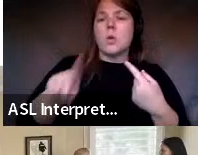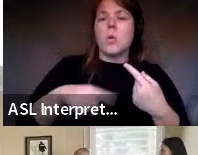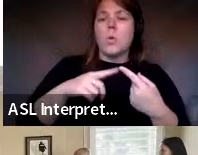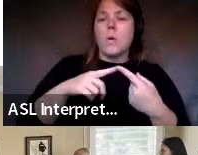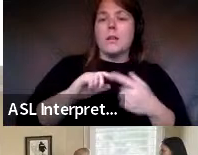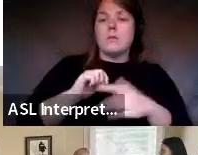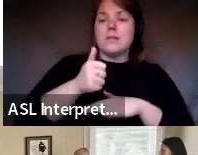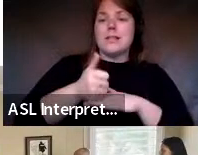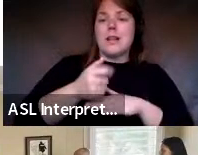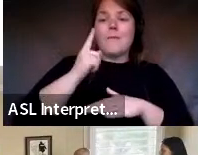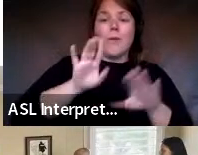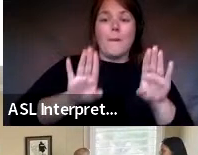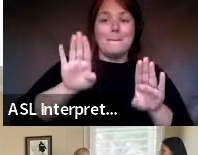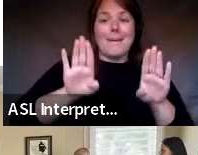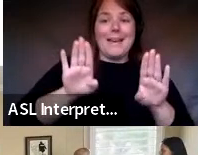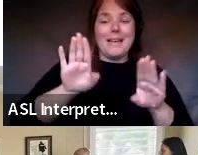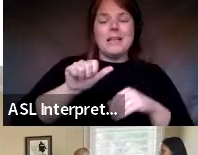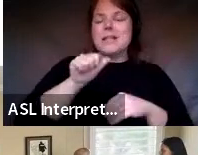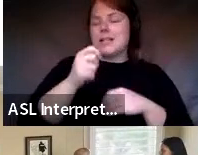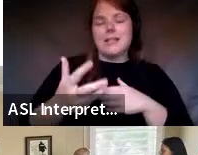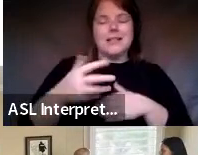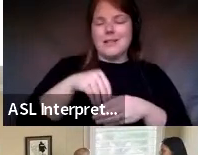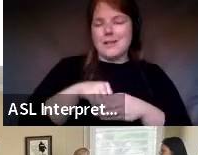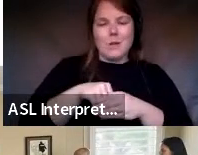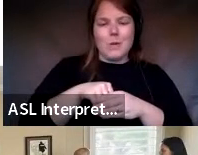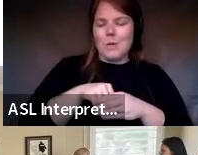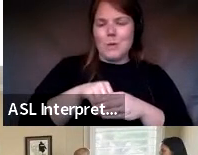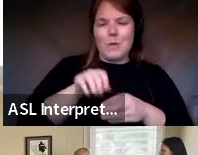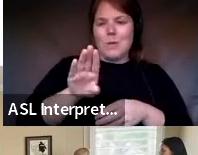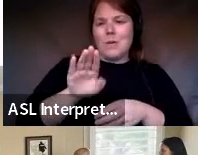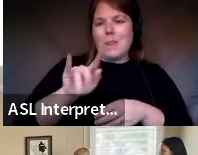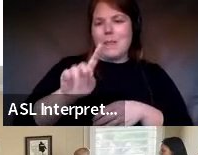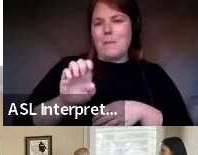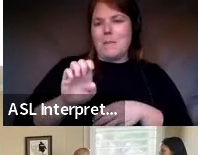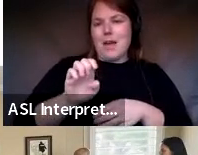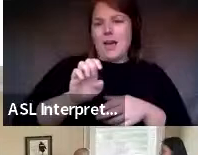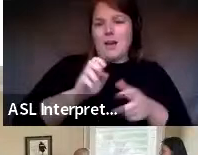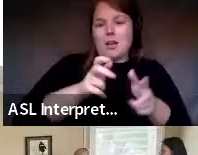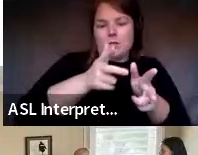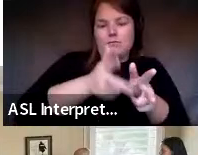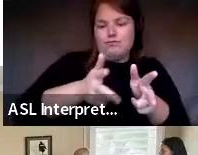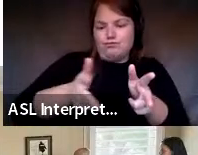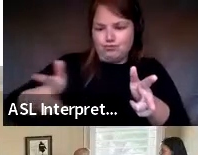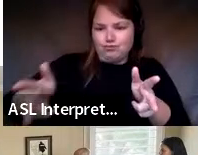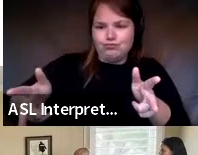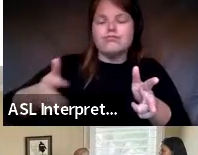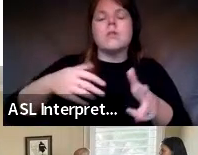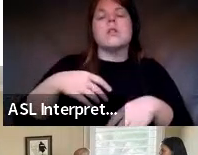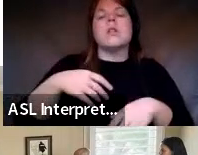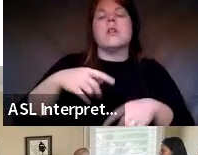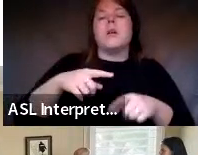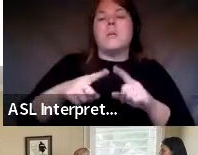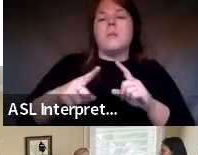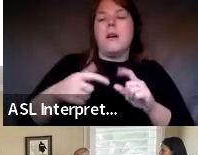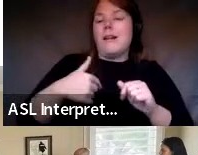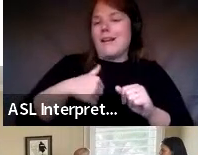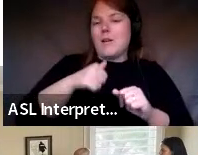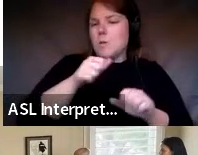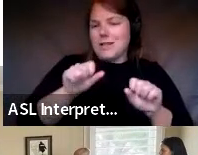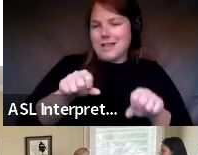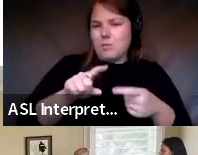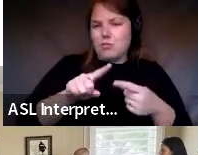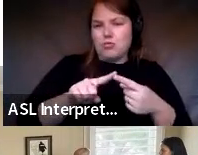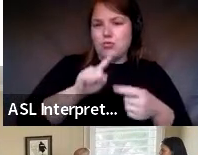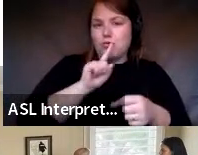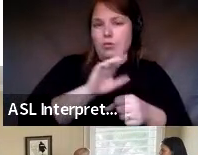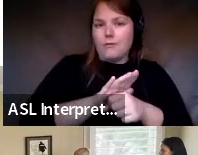out to bid, it did not include the bike racks. I was not able to confirm that